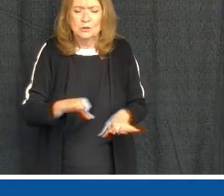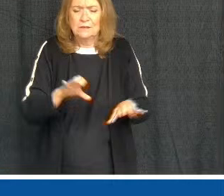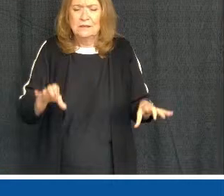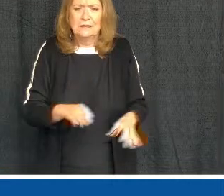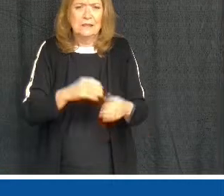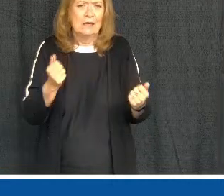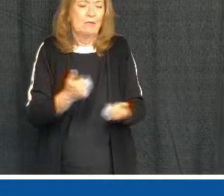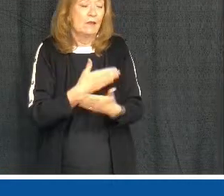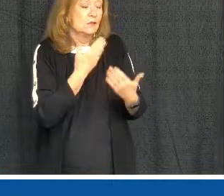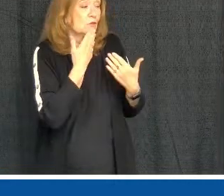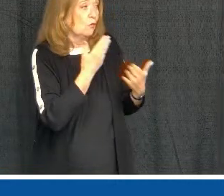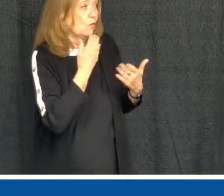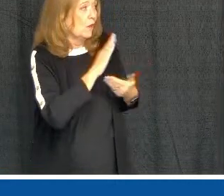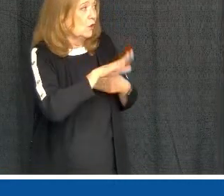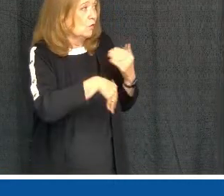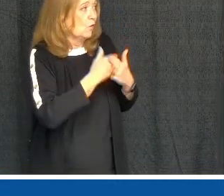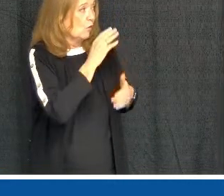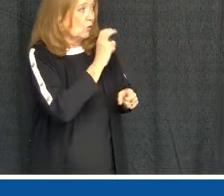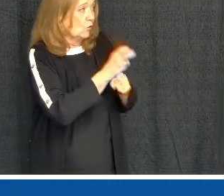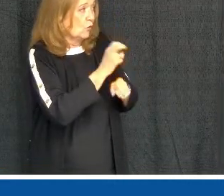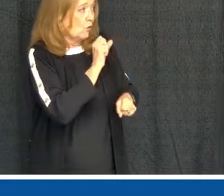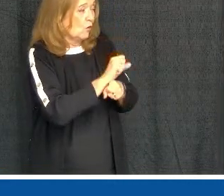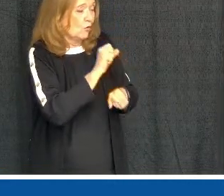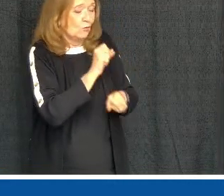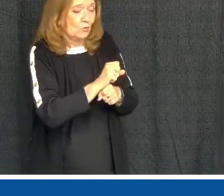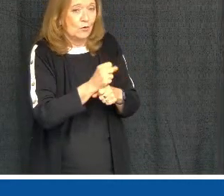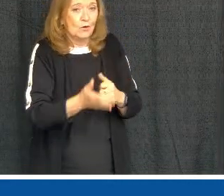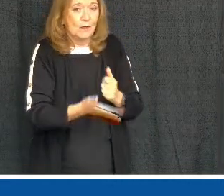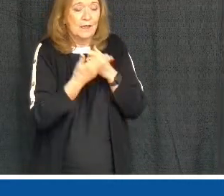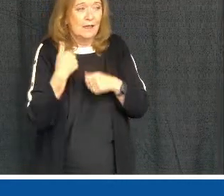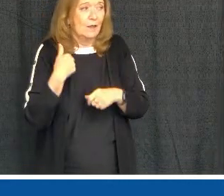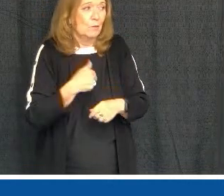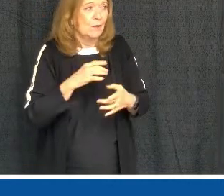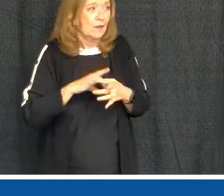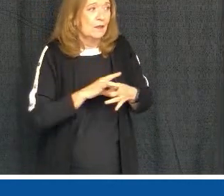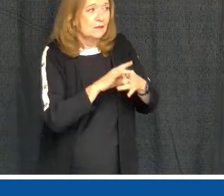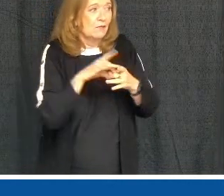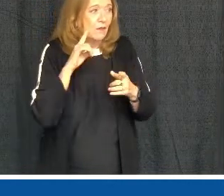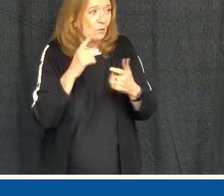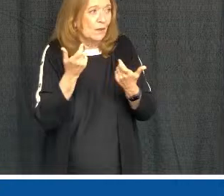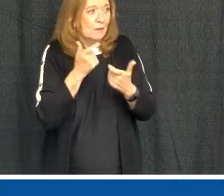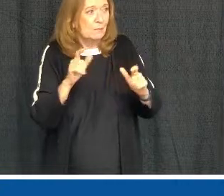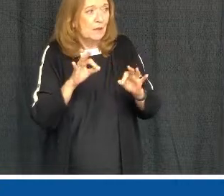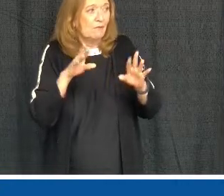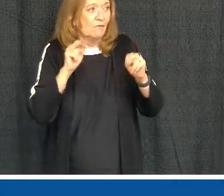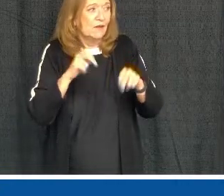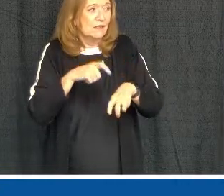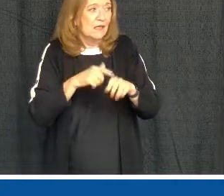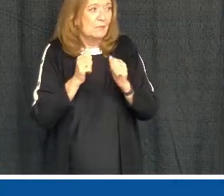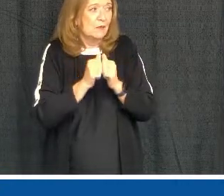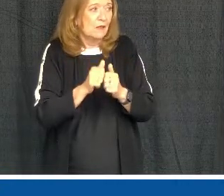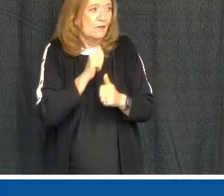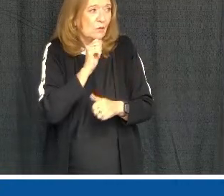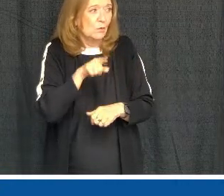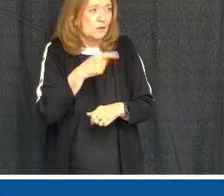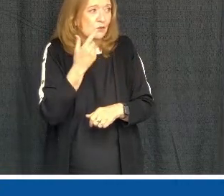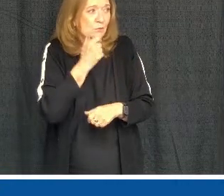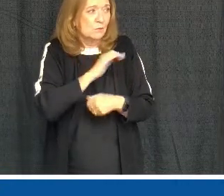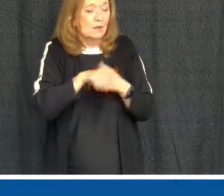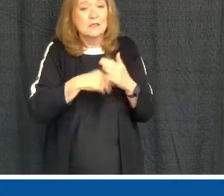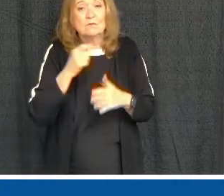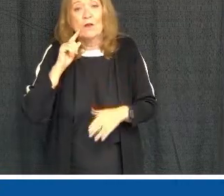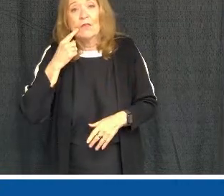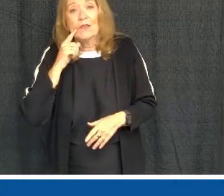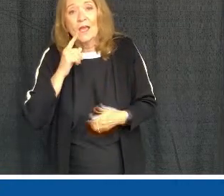So thank you for all of your hard work and bringing us together because I think we all had a big fun time together, and it wasn't just because of all the candy that we